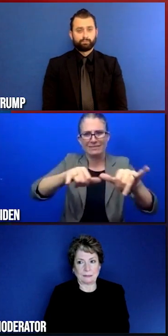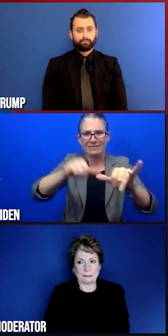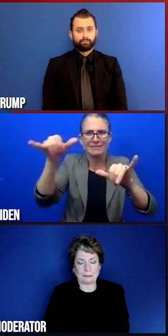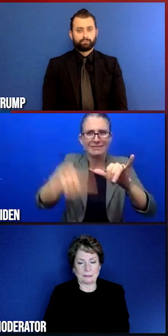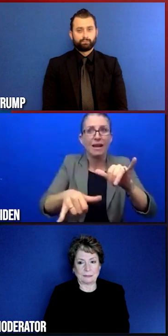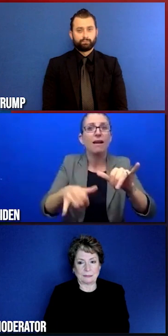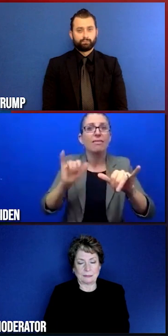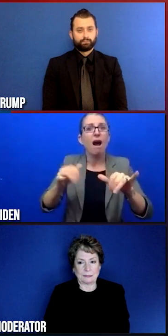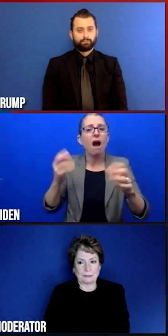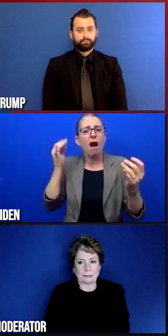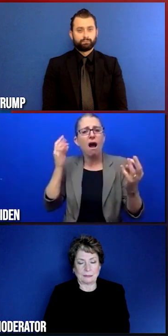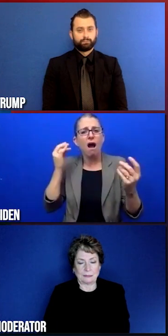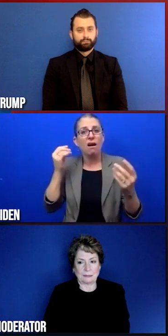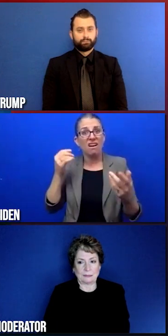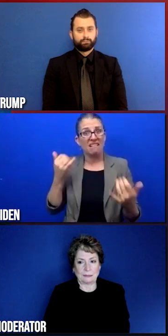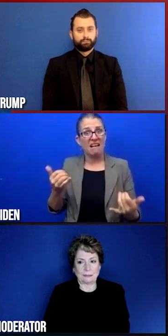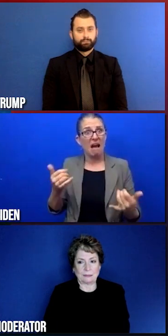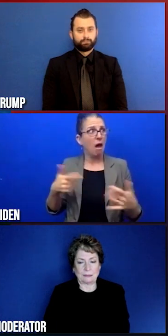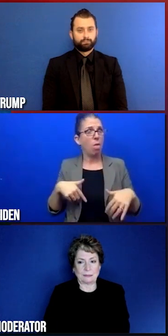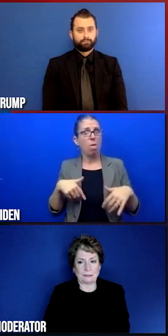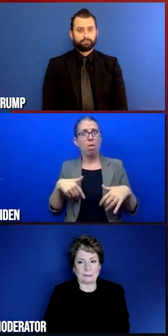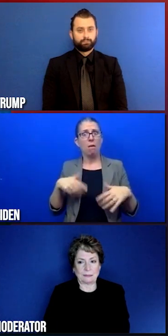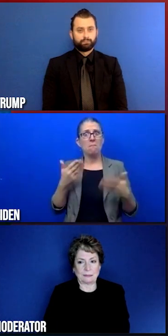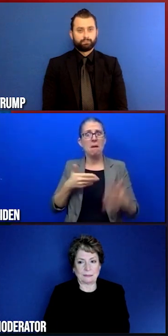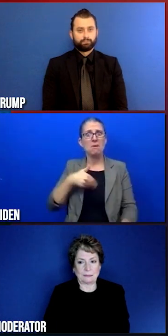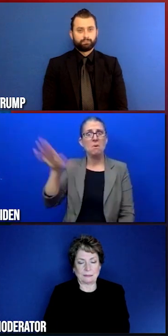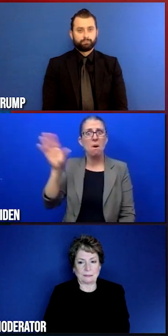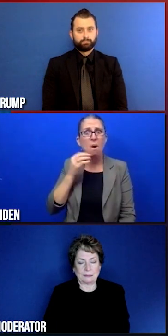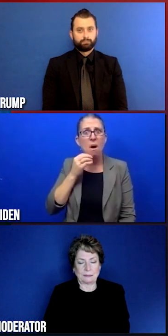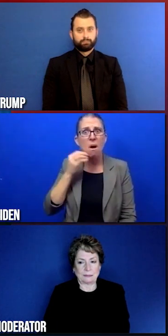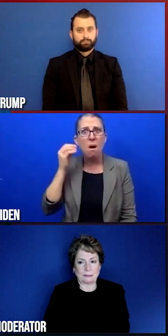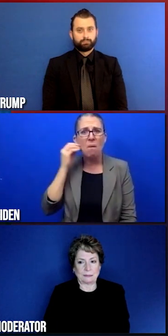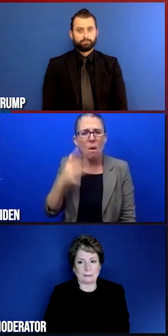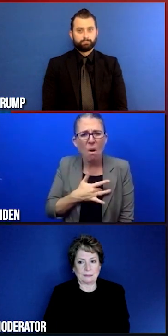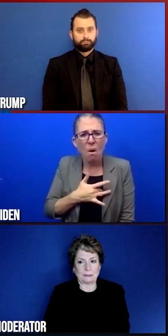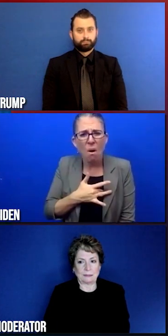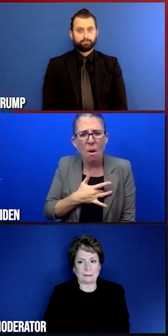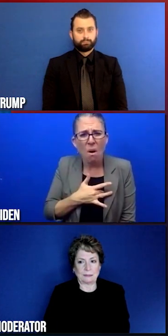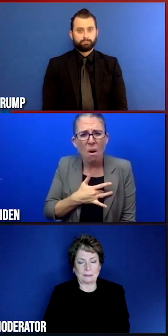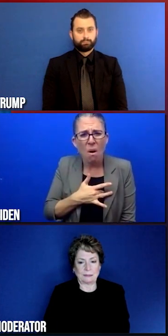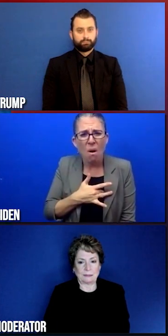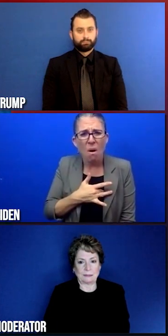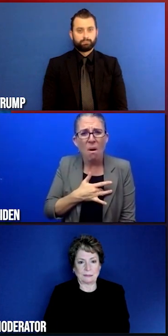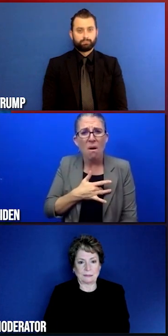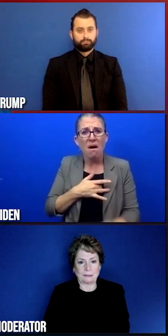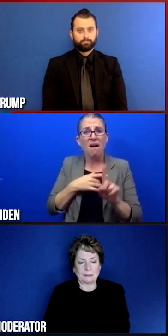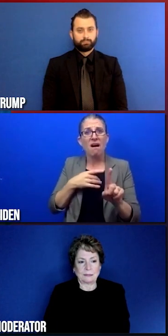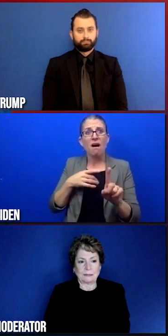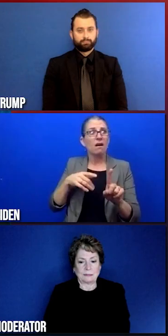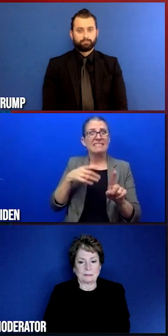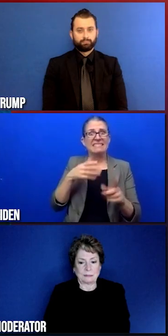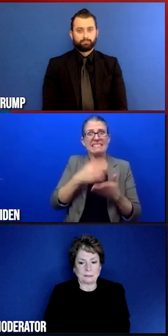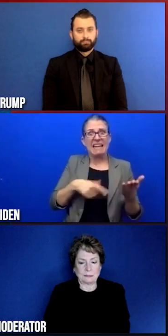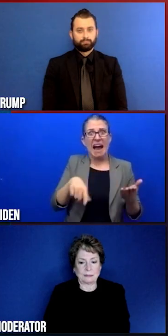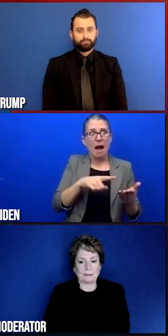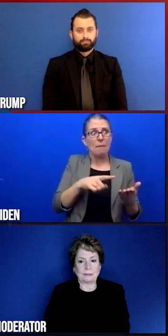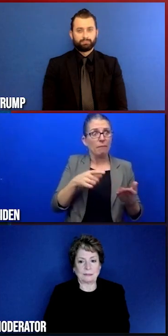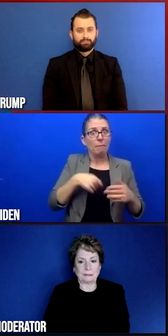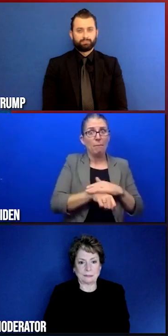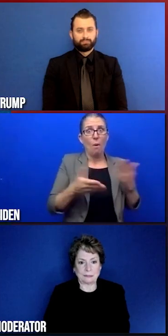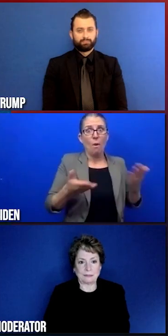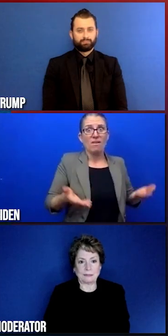want to do that, is they've gone to a country they've never seen before. I can imagine you're 5 years old, your parents are taking you across